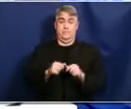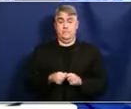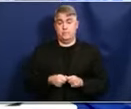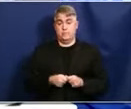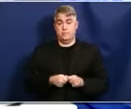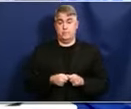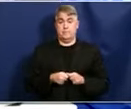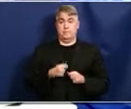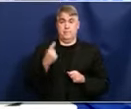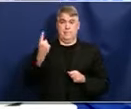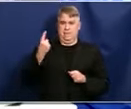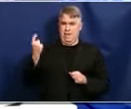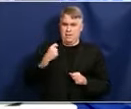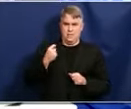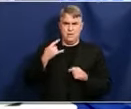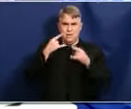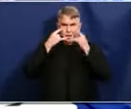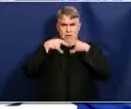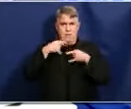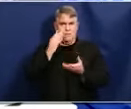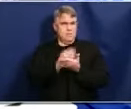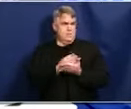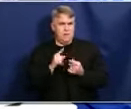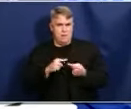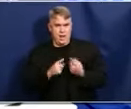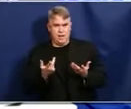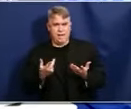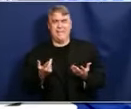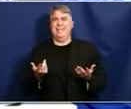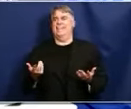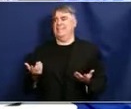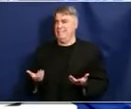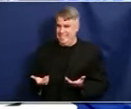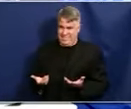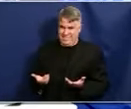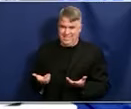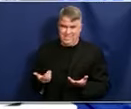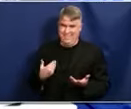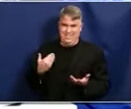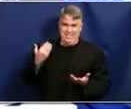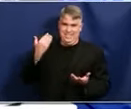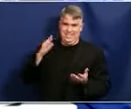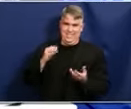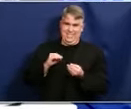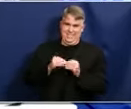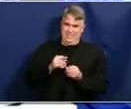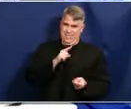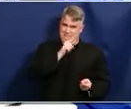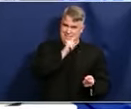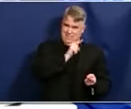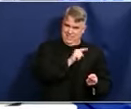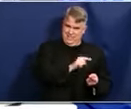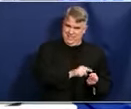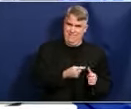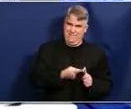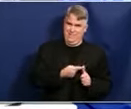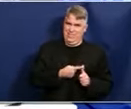we stop wearing masks, really until there is no